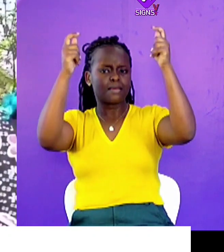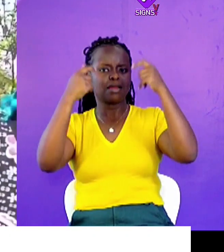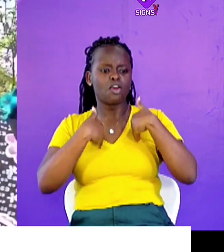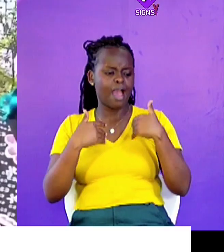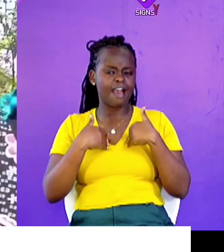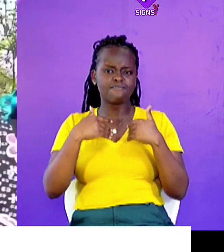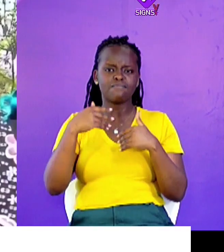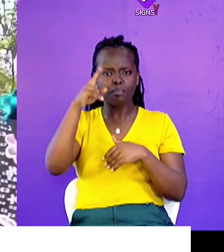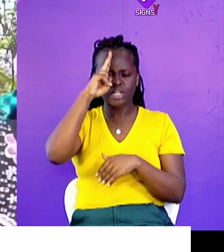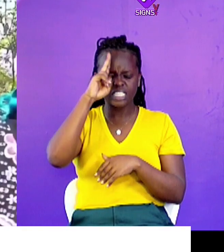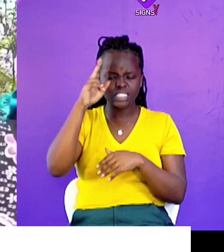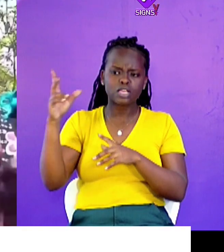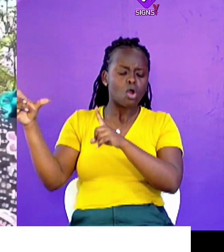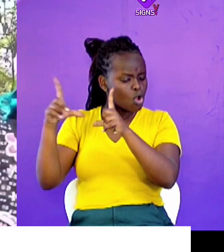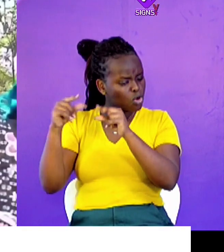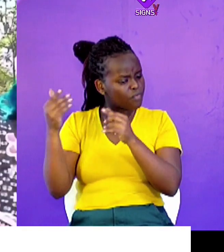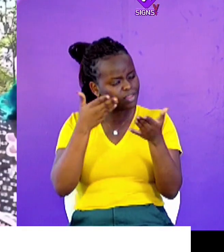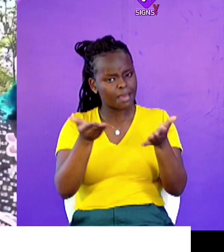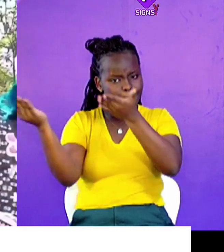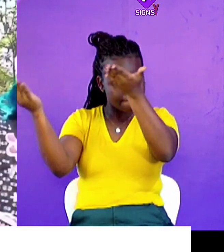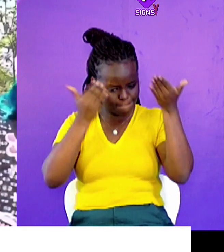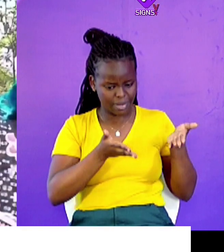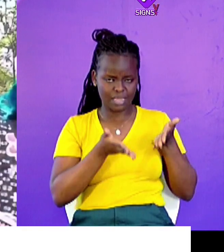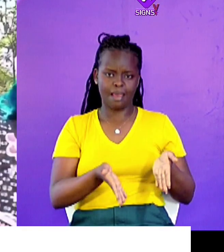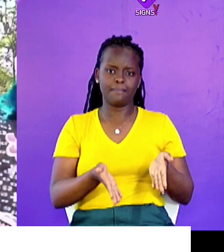Keganjo. Waende hizo reinforcement walete mashina.